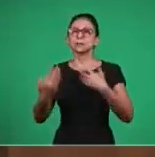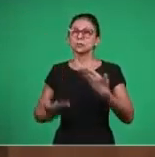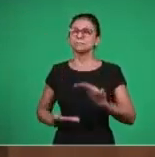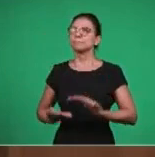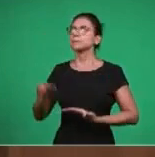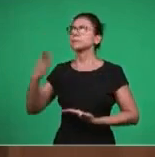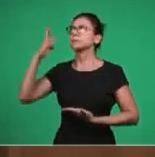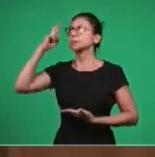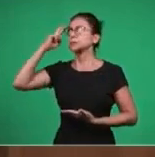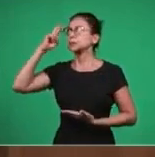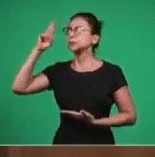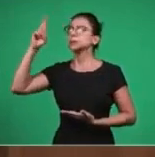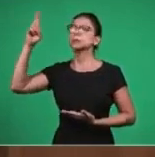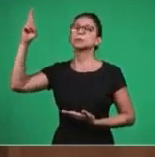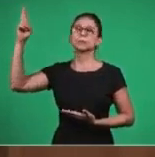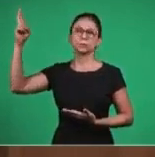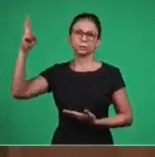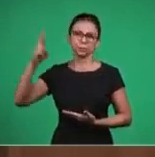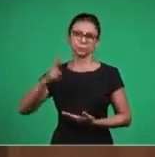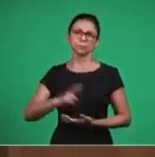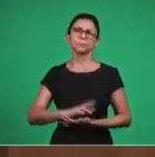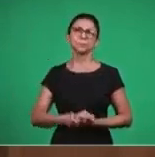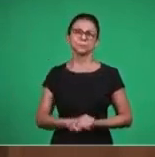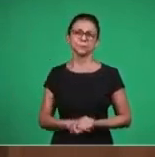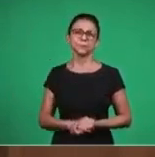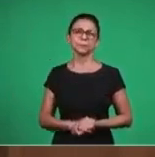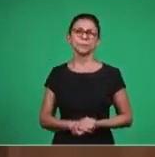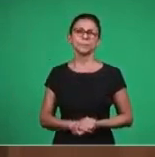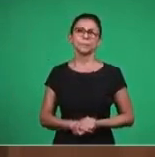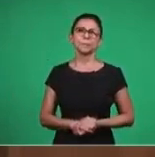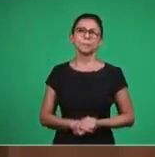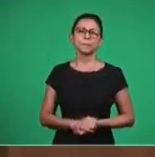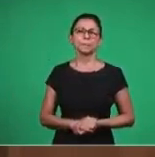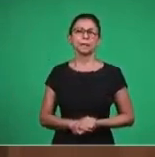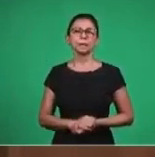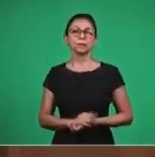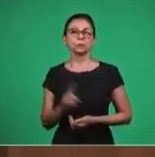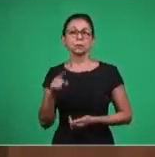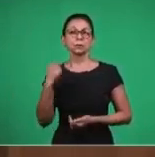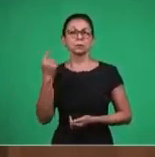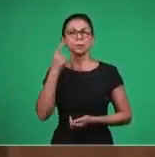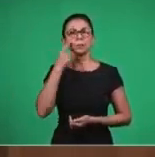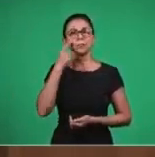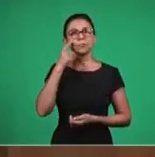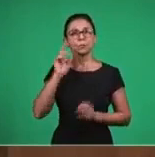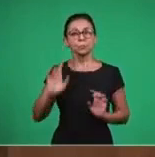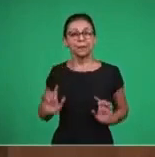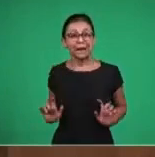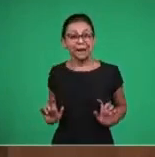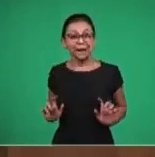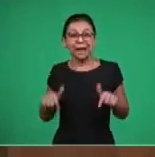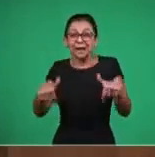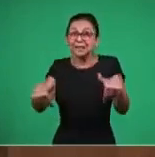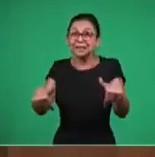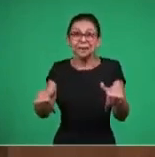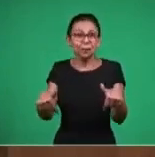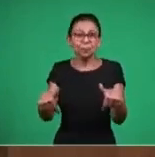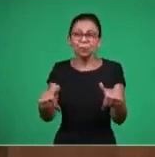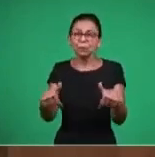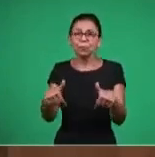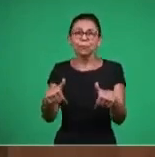humans, but we have the desire to serve the Lord by part of many. And we have seen a result